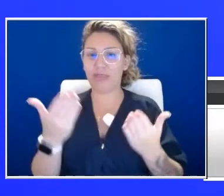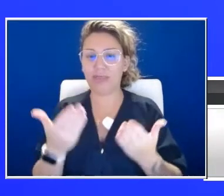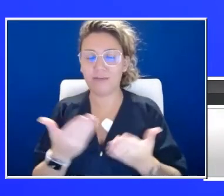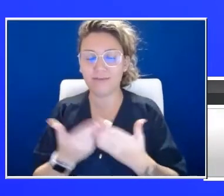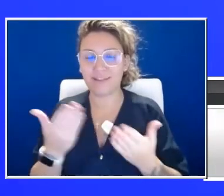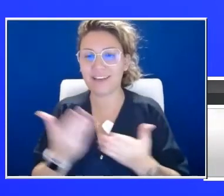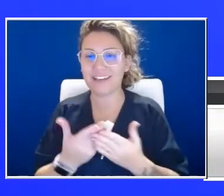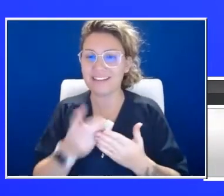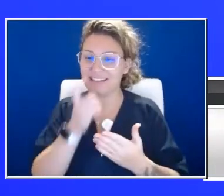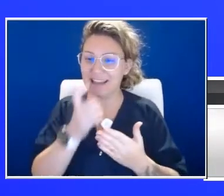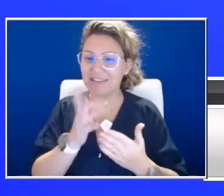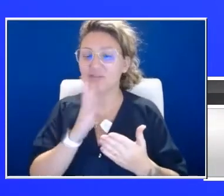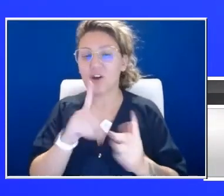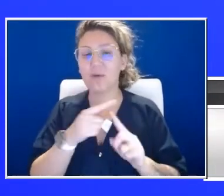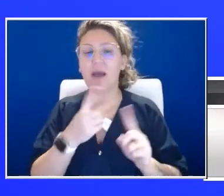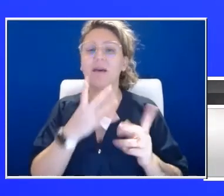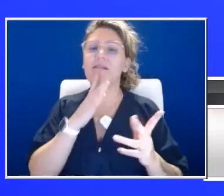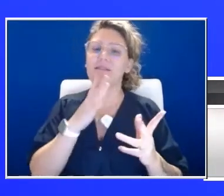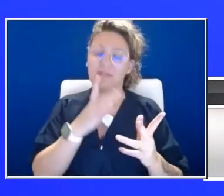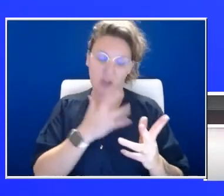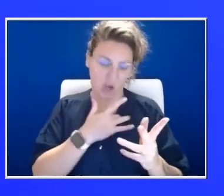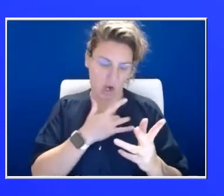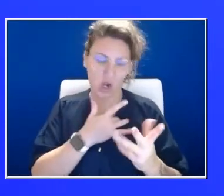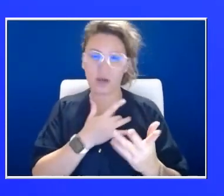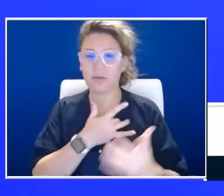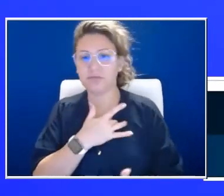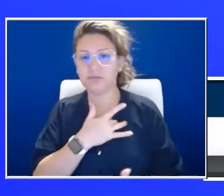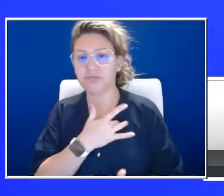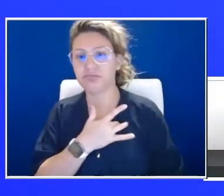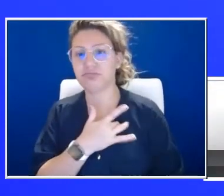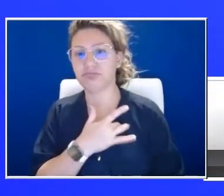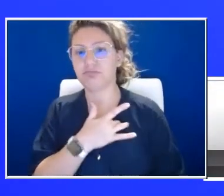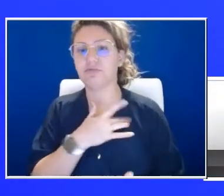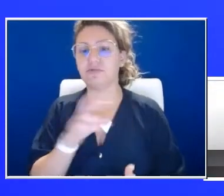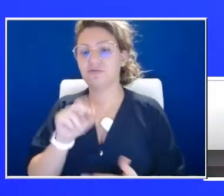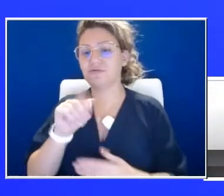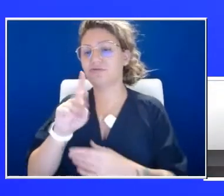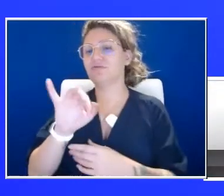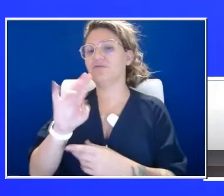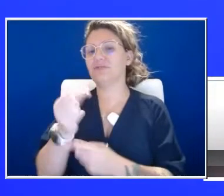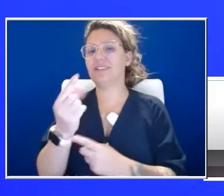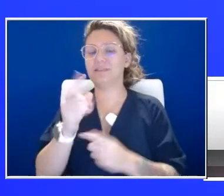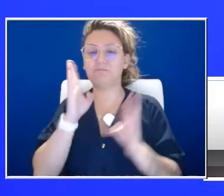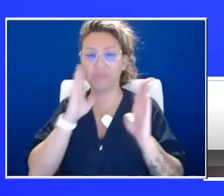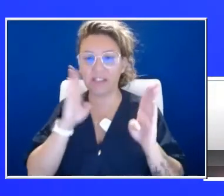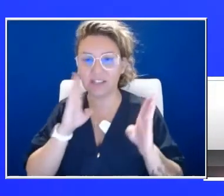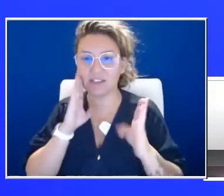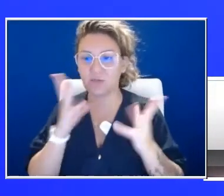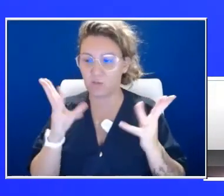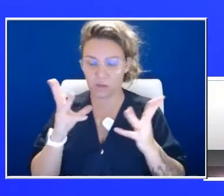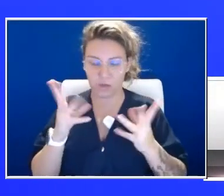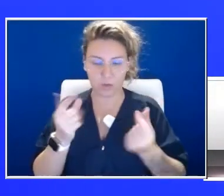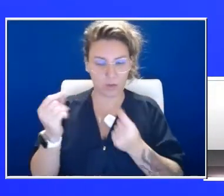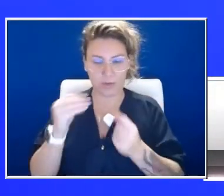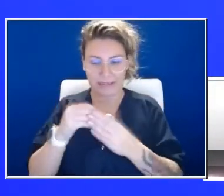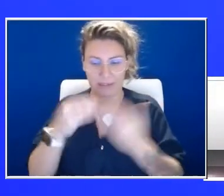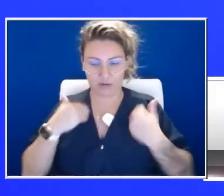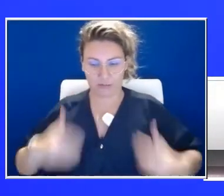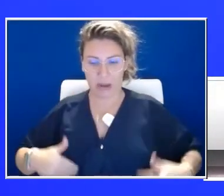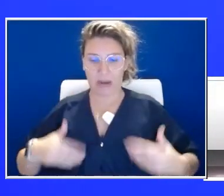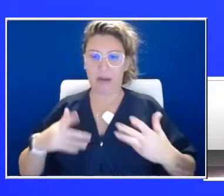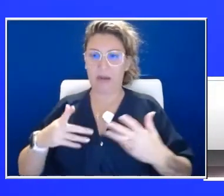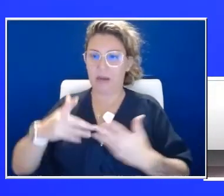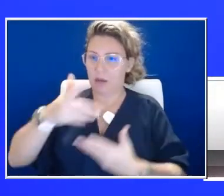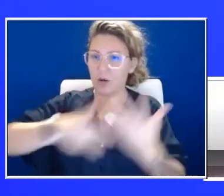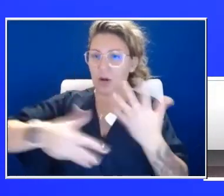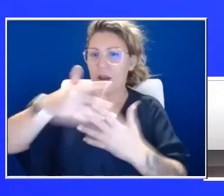heart pounding, racing, things like that, pay attention to what you're doing to your body or in your body, as well as the environment around it, because a lot of times it's kind of